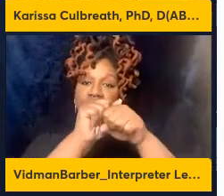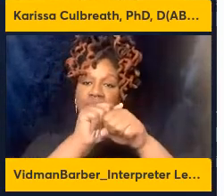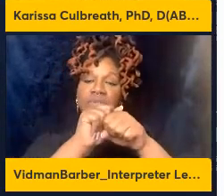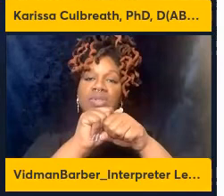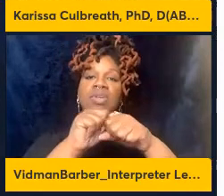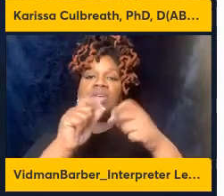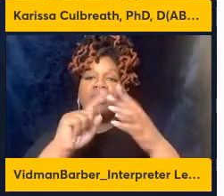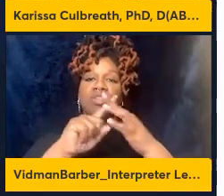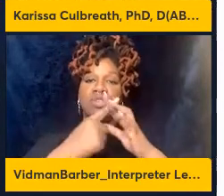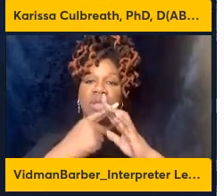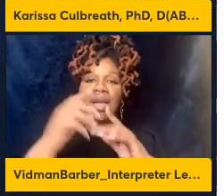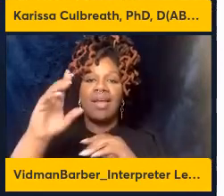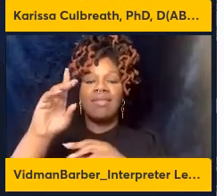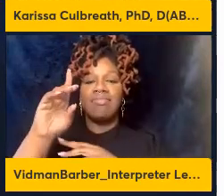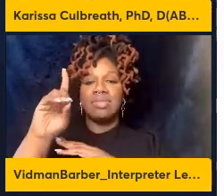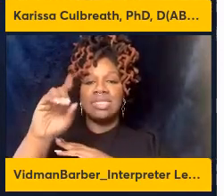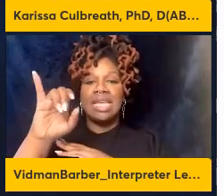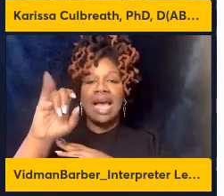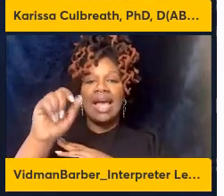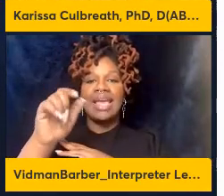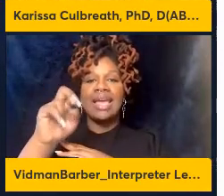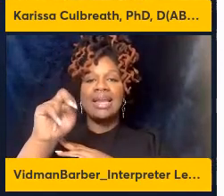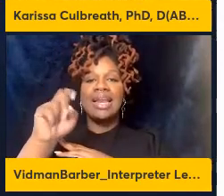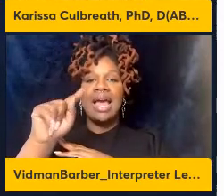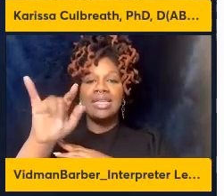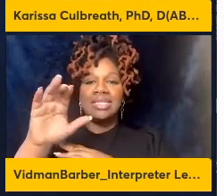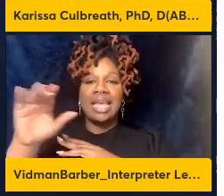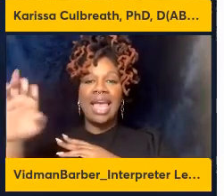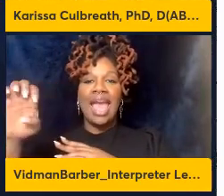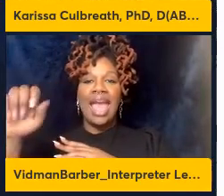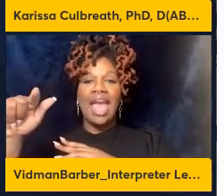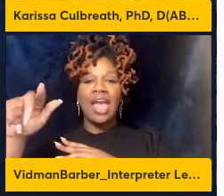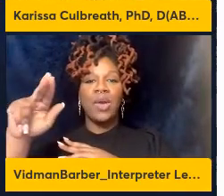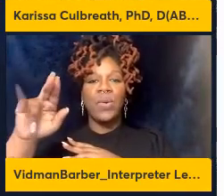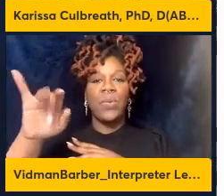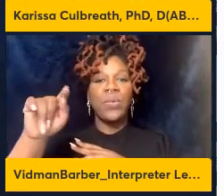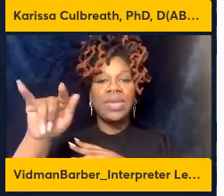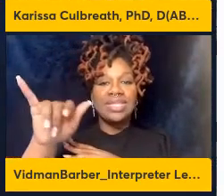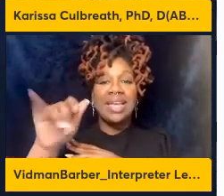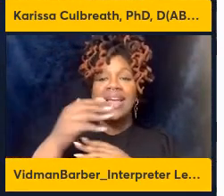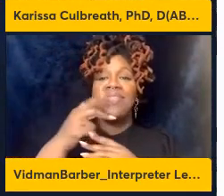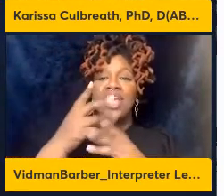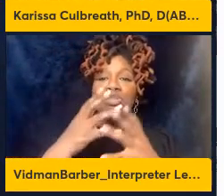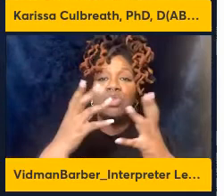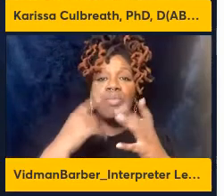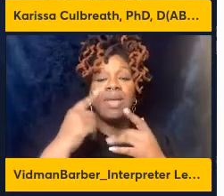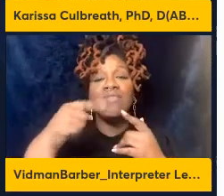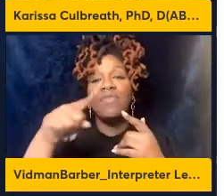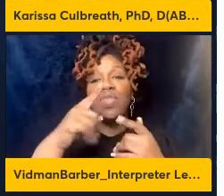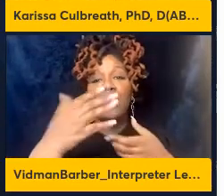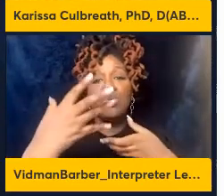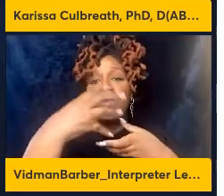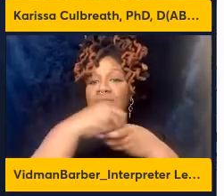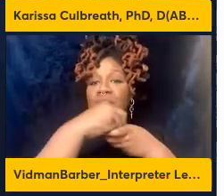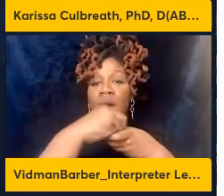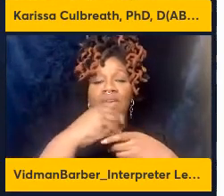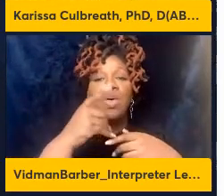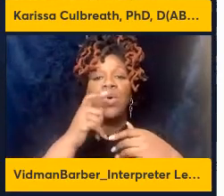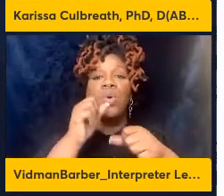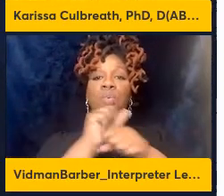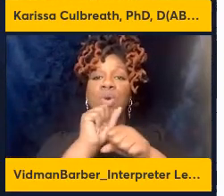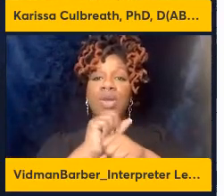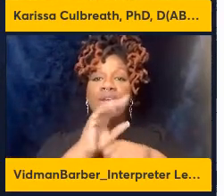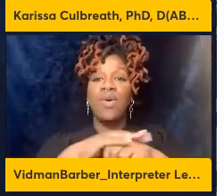of diagnostic equity. And so thank you so much, everyone who is working on diagnostics and working